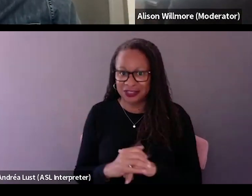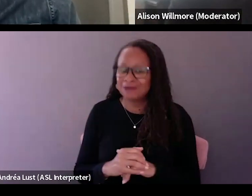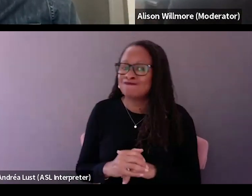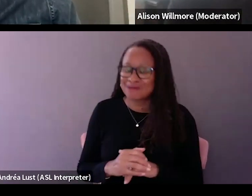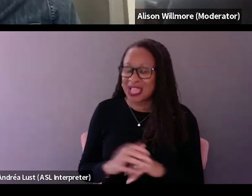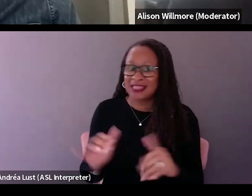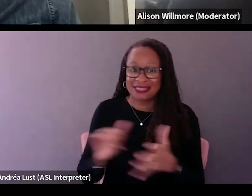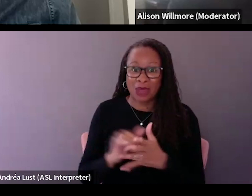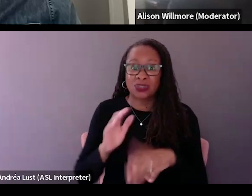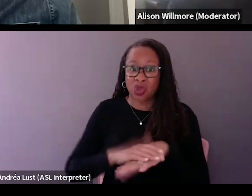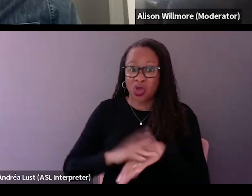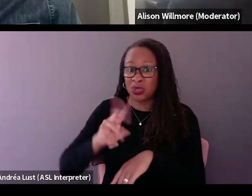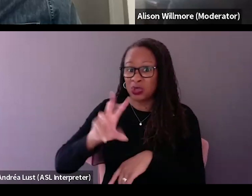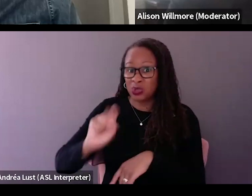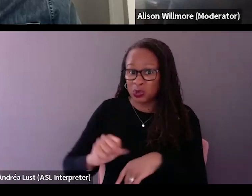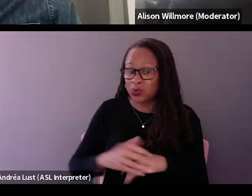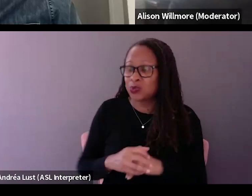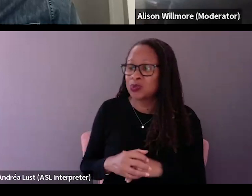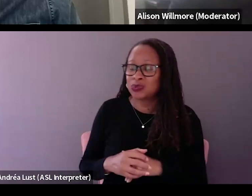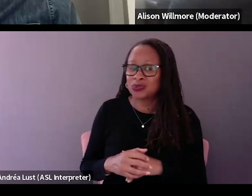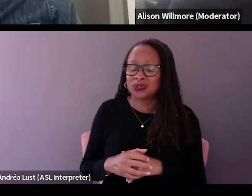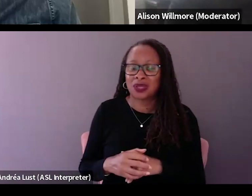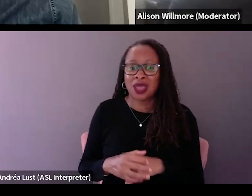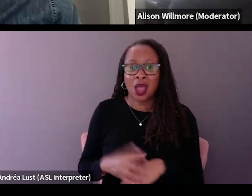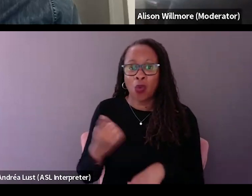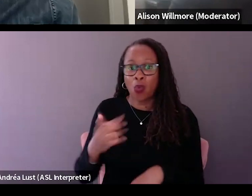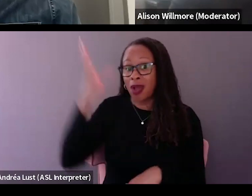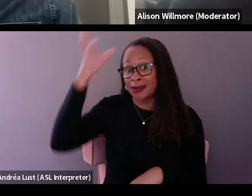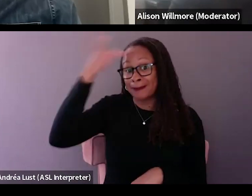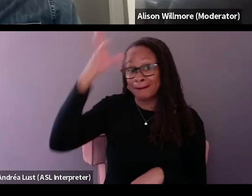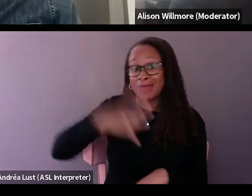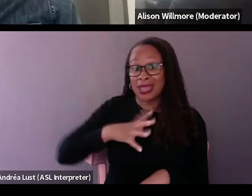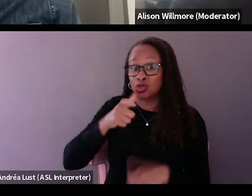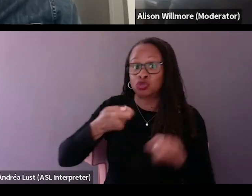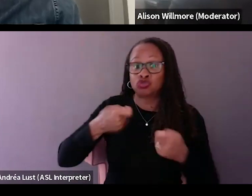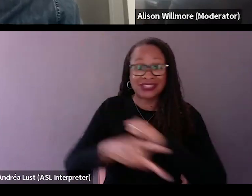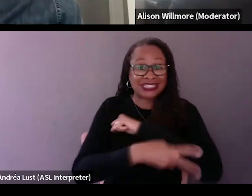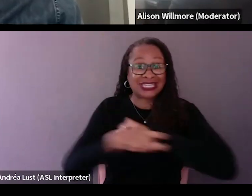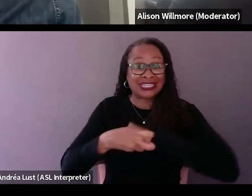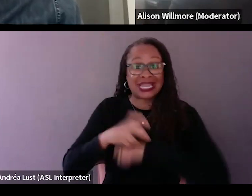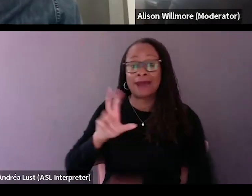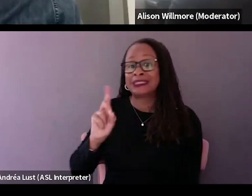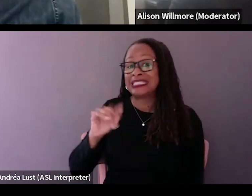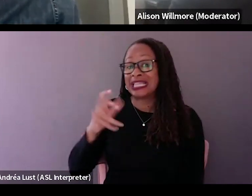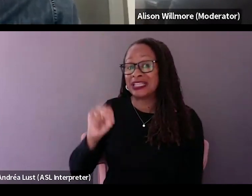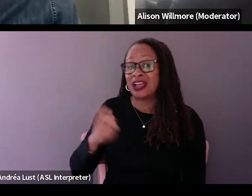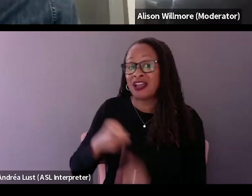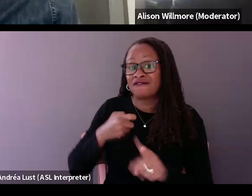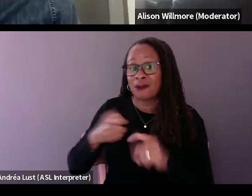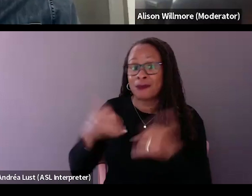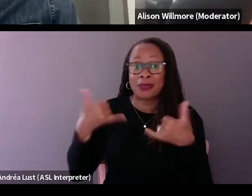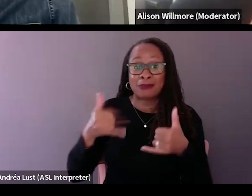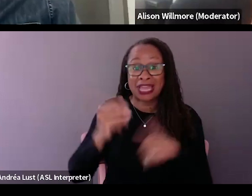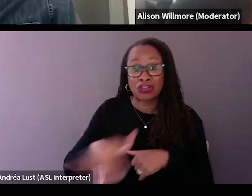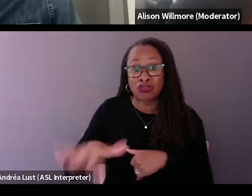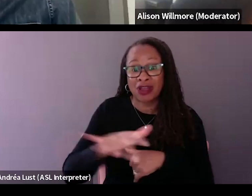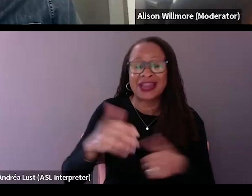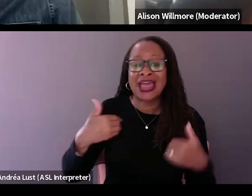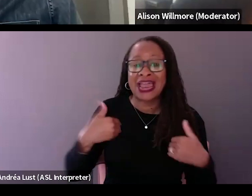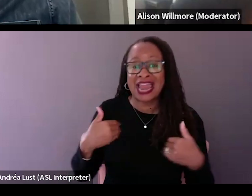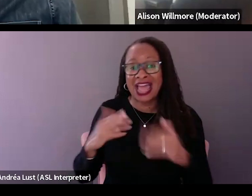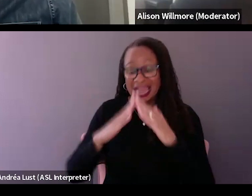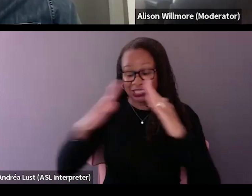tried to kidnap Dylan from the playground and had like a shack in the woods with pictures of Pamela all around it, where